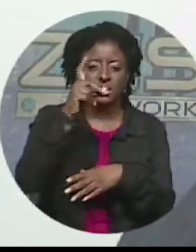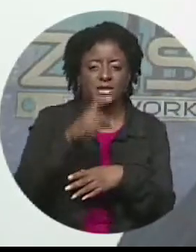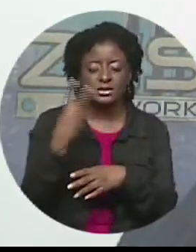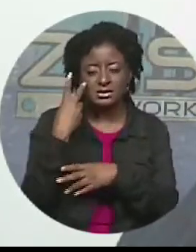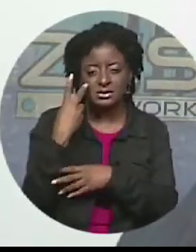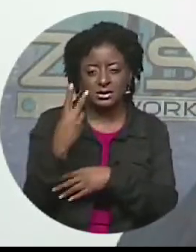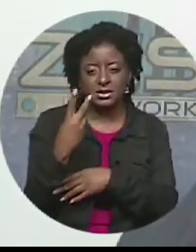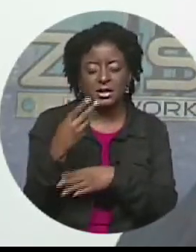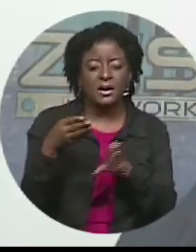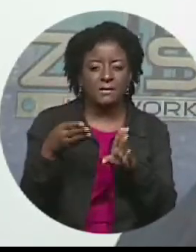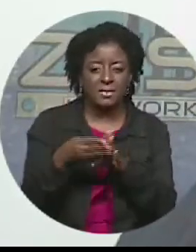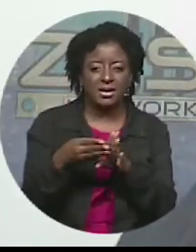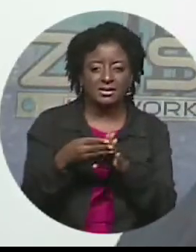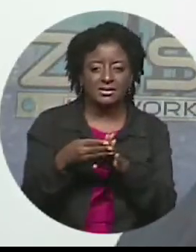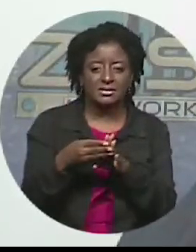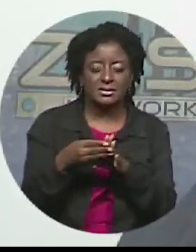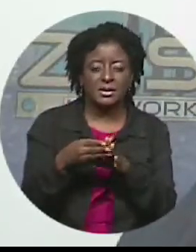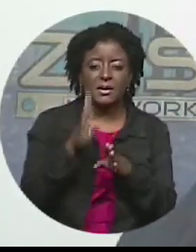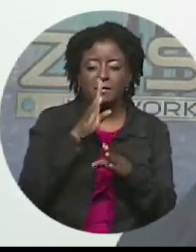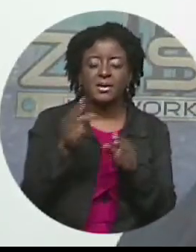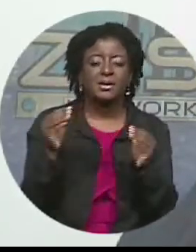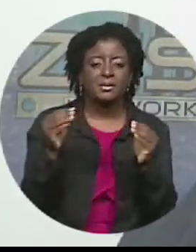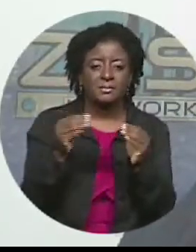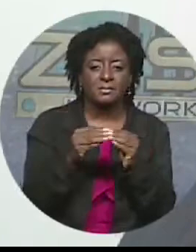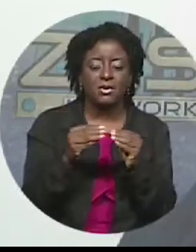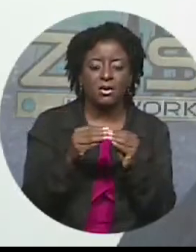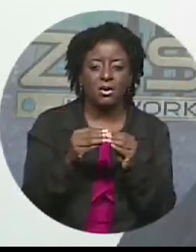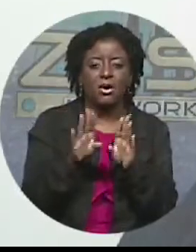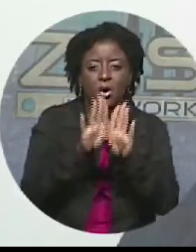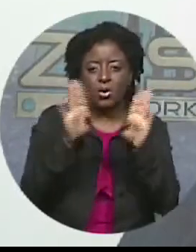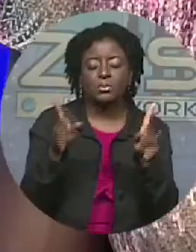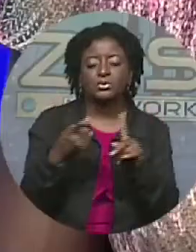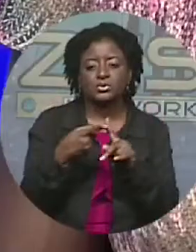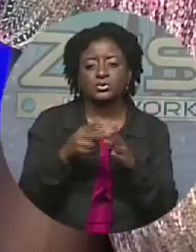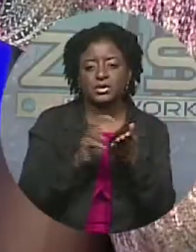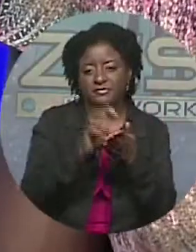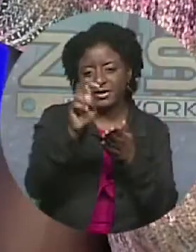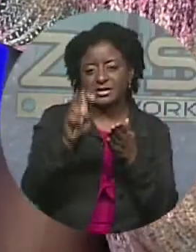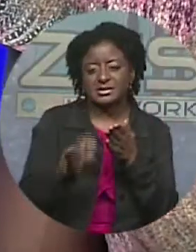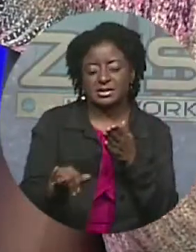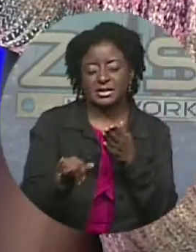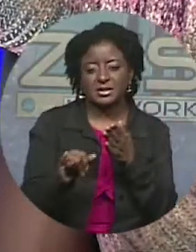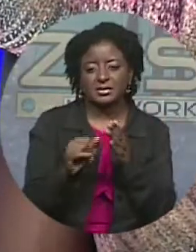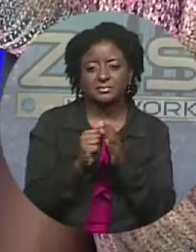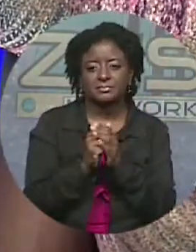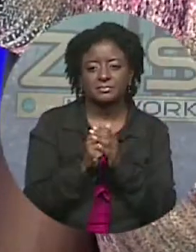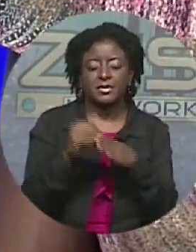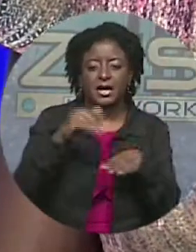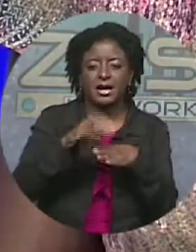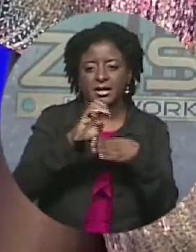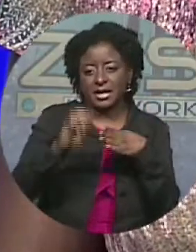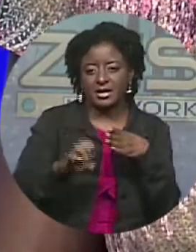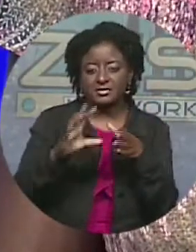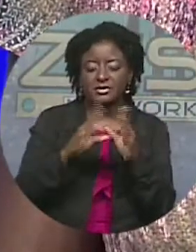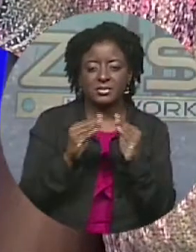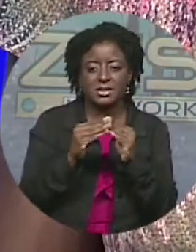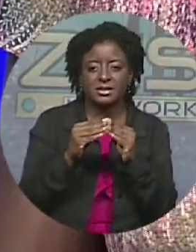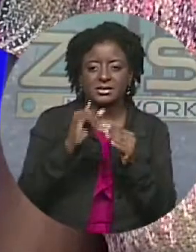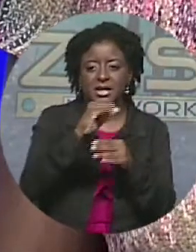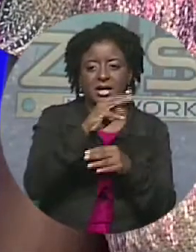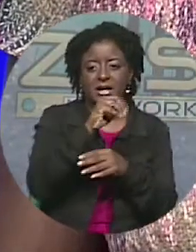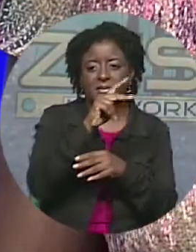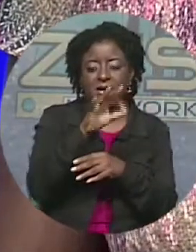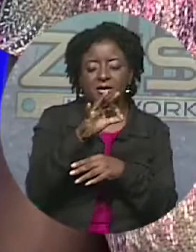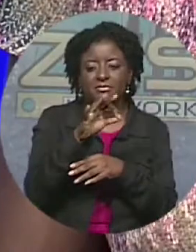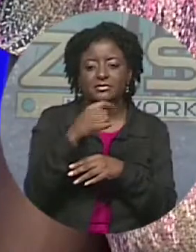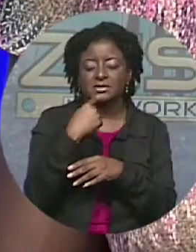see our banks be more amenable to investing. Now, at the end of those meetings, the IMF concluded that